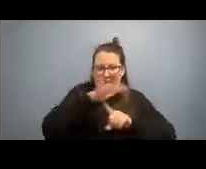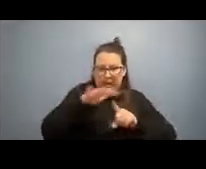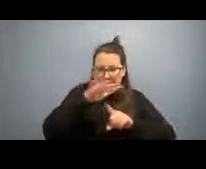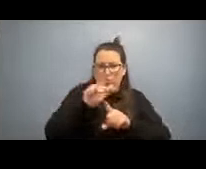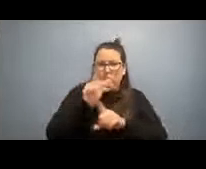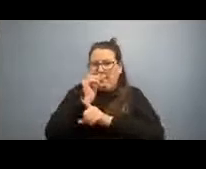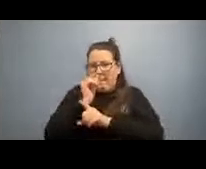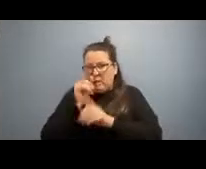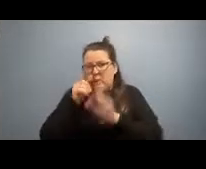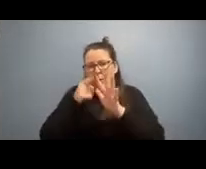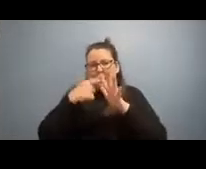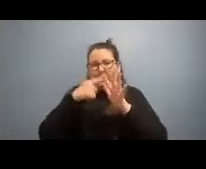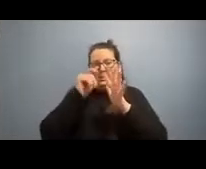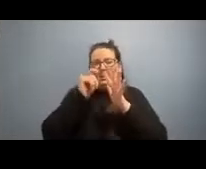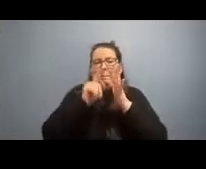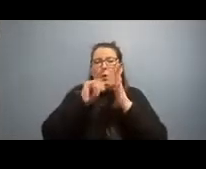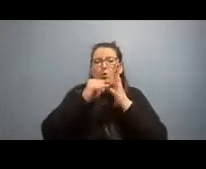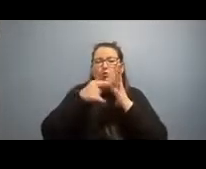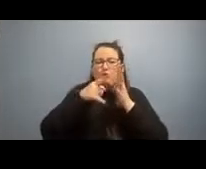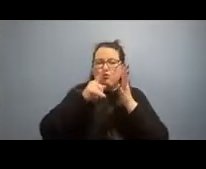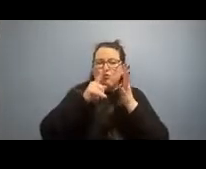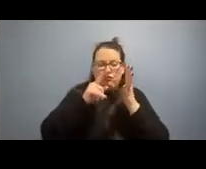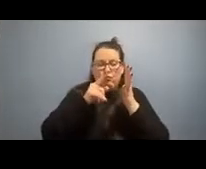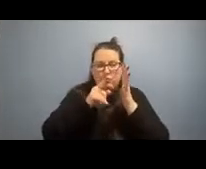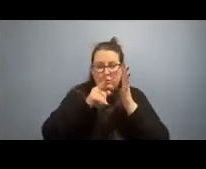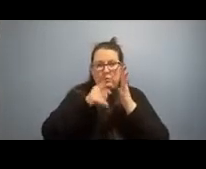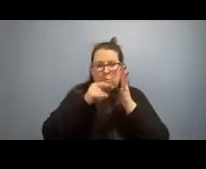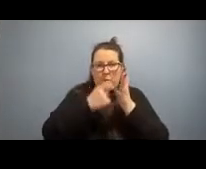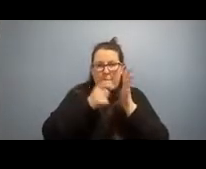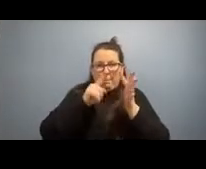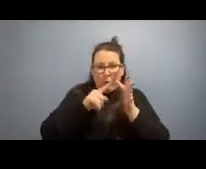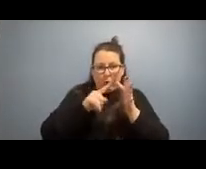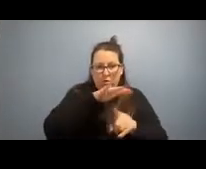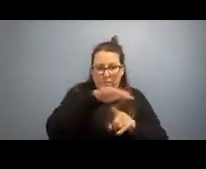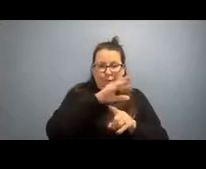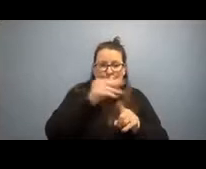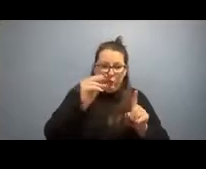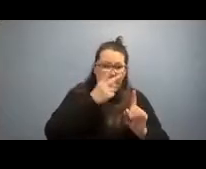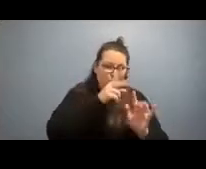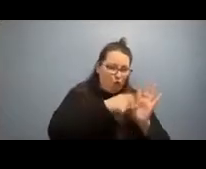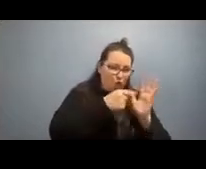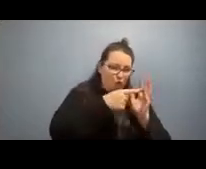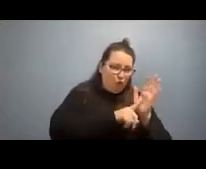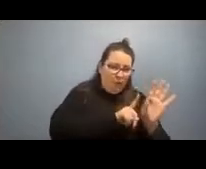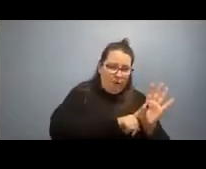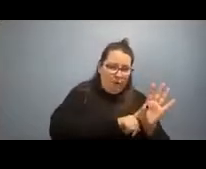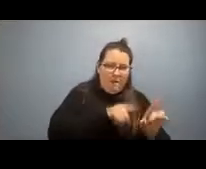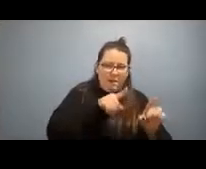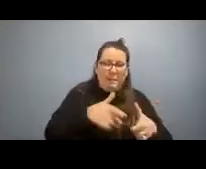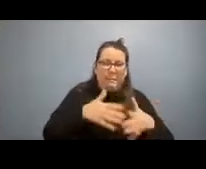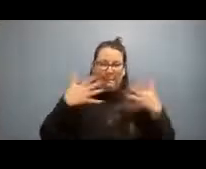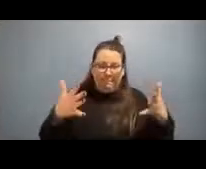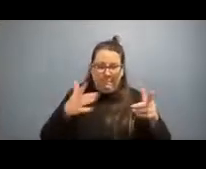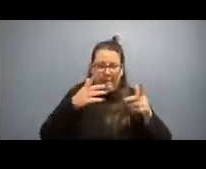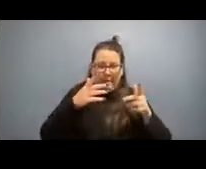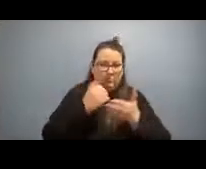323 exposure sites since the 12th of July, and that's a very large number of exposure locations. The concentration